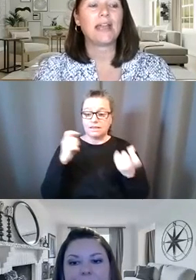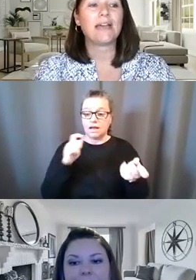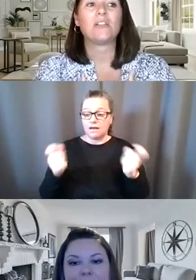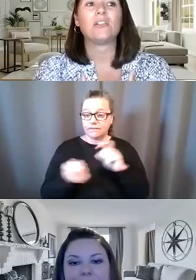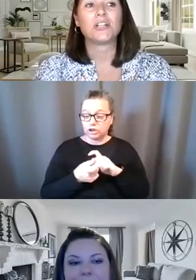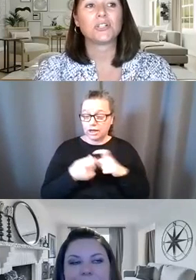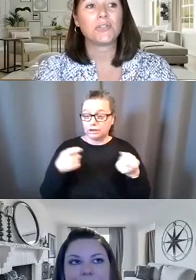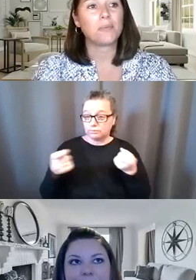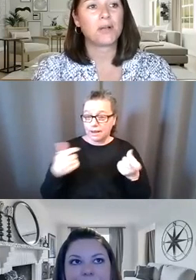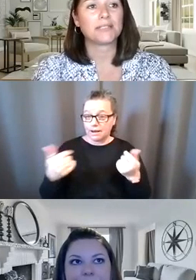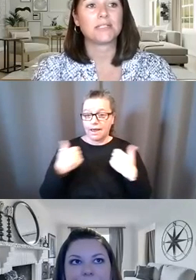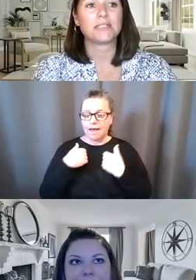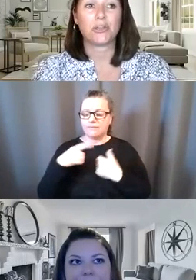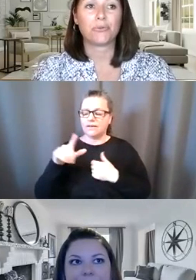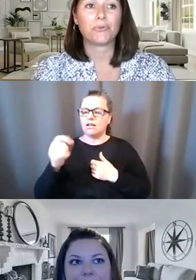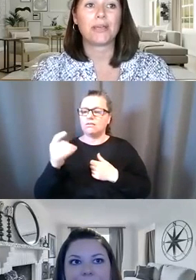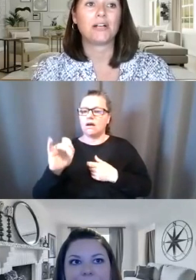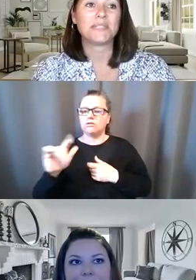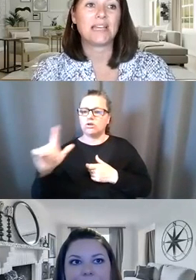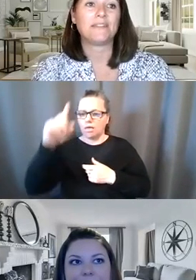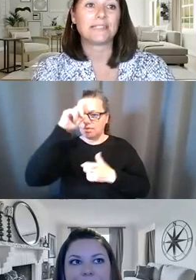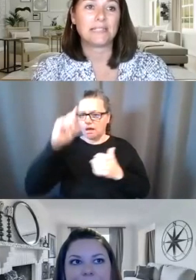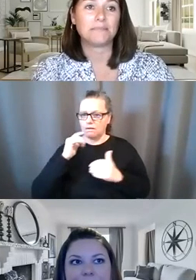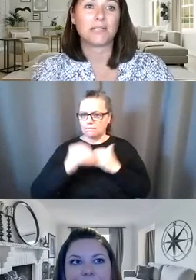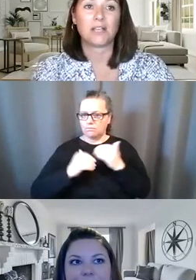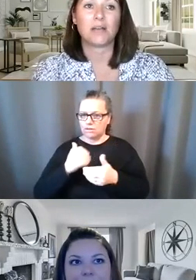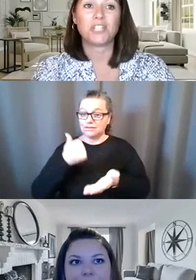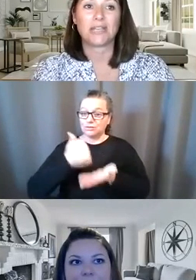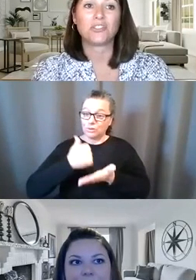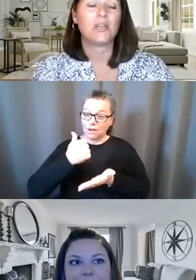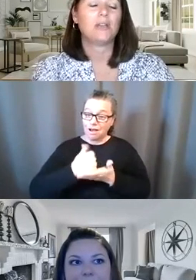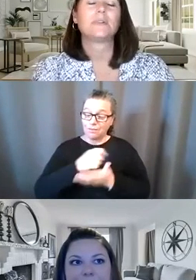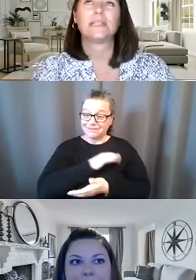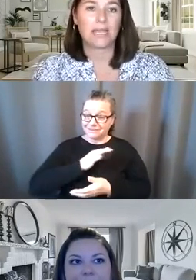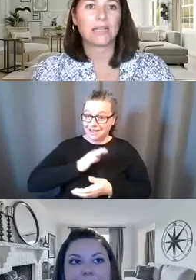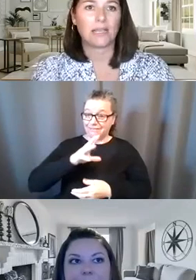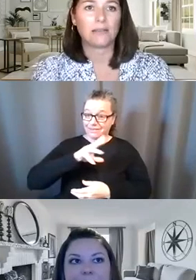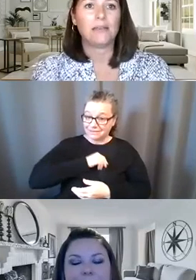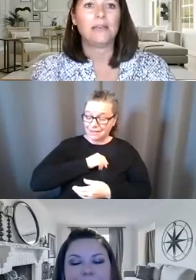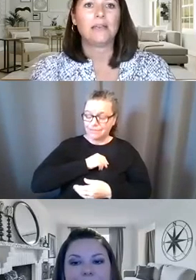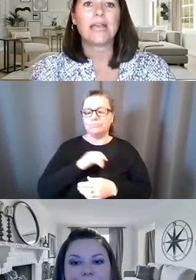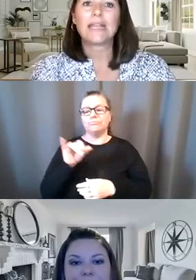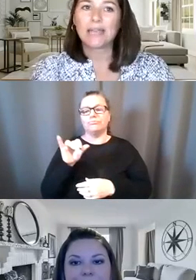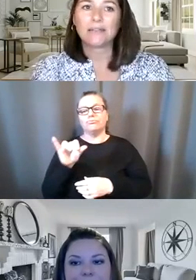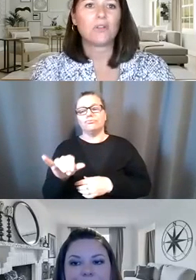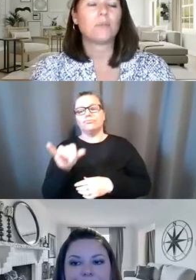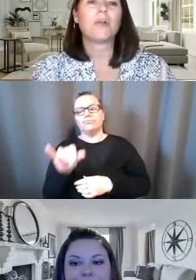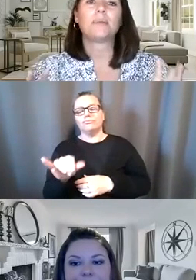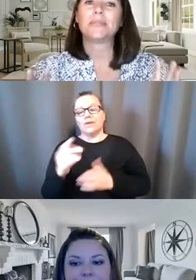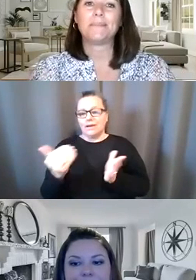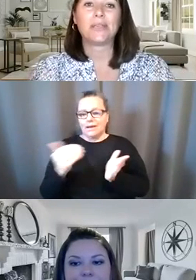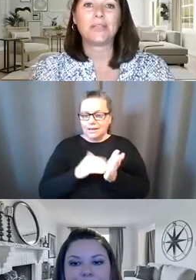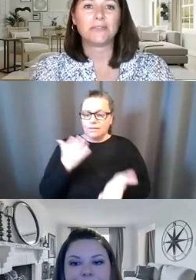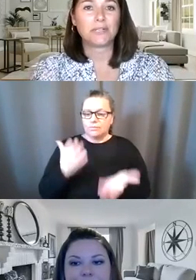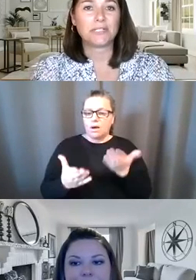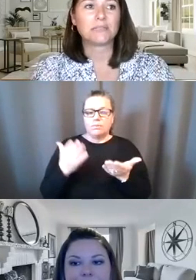and having a logical thought process to go through to help staff accept and adopt change was enlightening. Again, there are probably